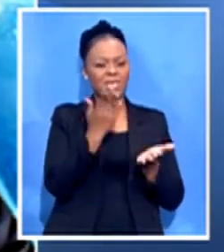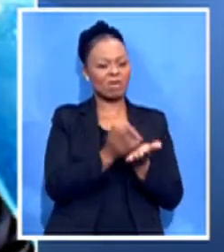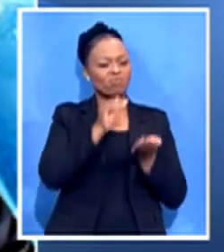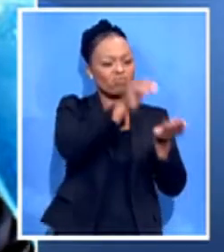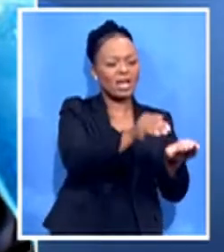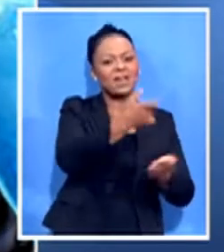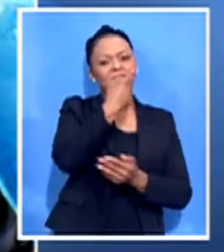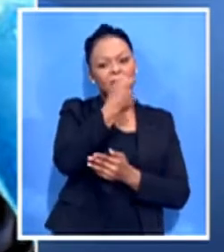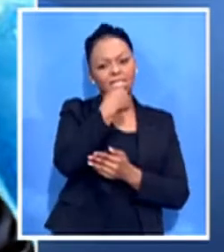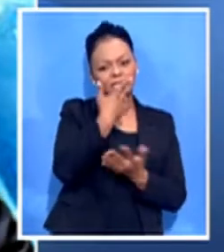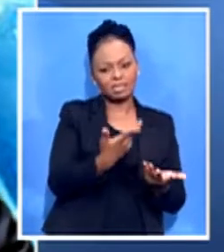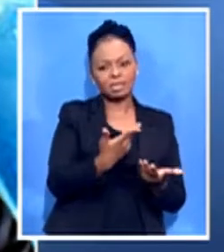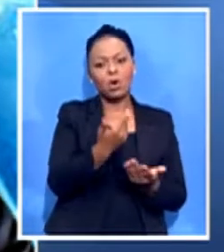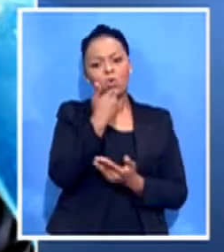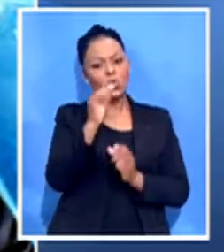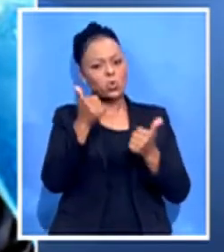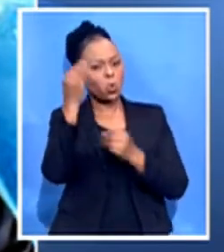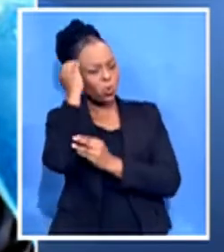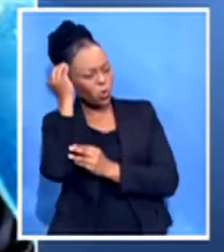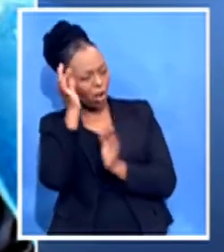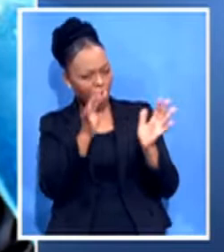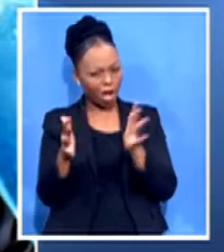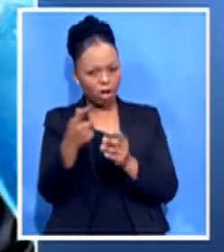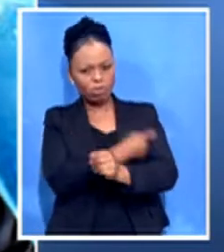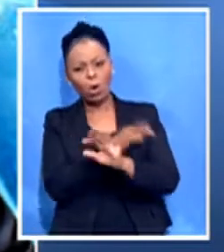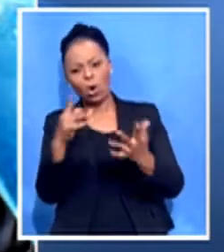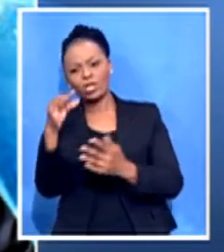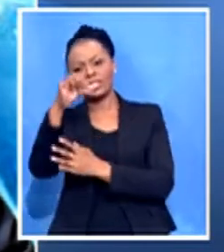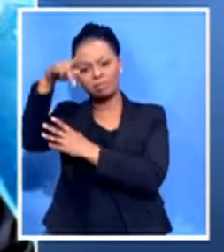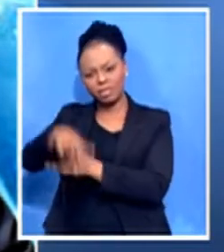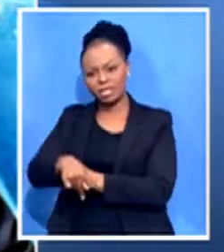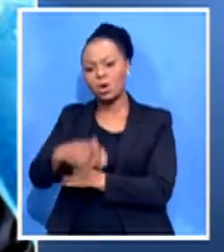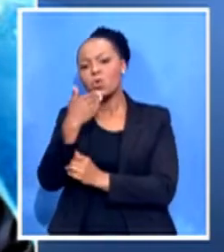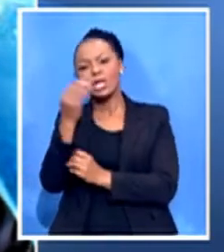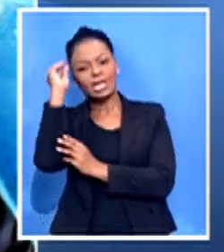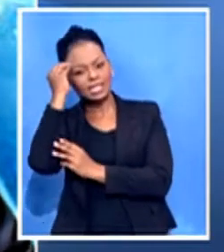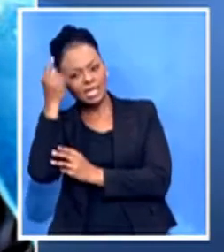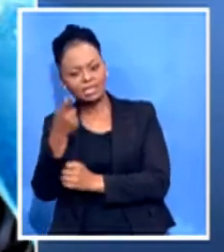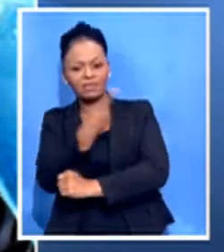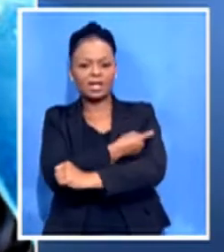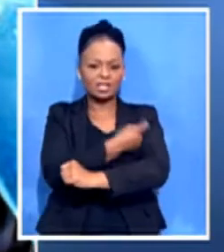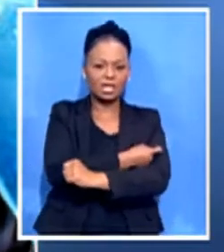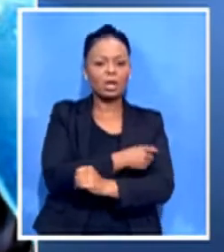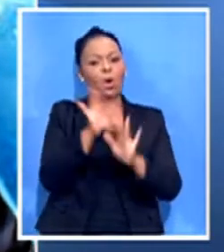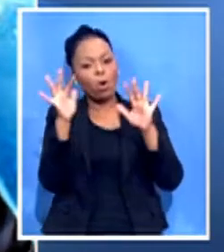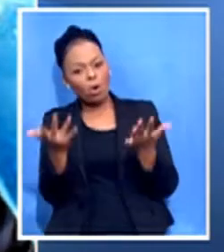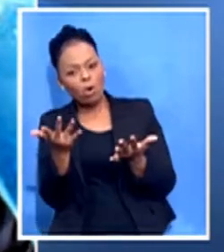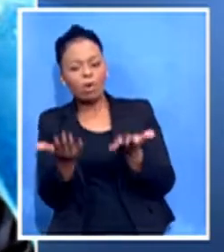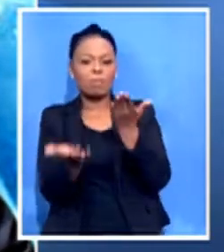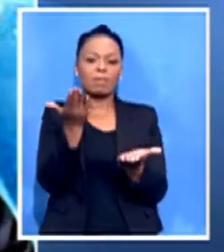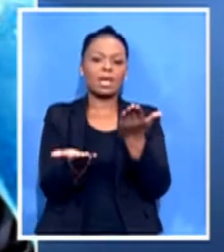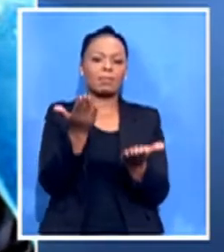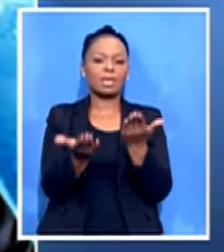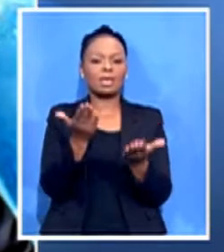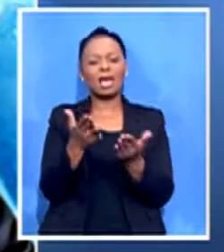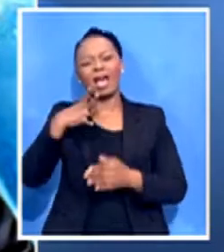be GPs that are interested to vaccinate, or we can even find, other ways, some other ways